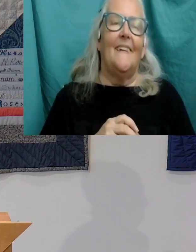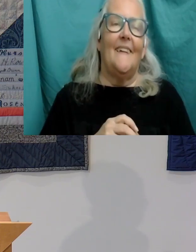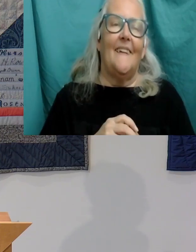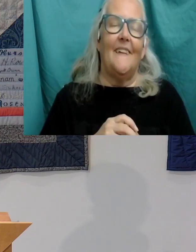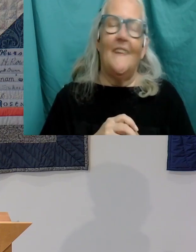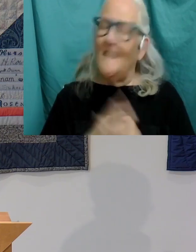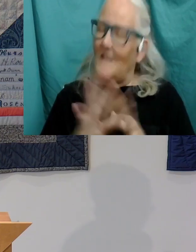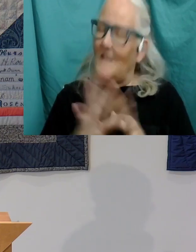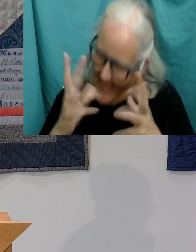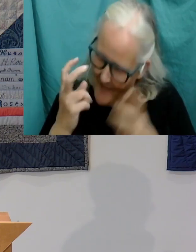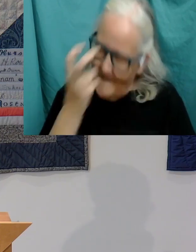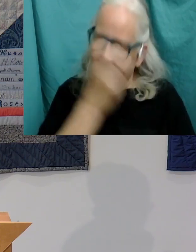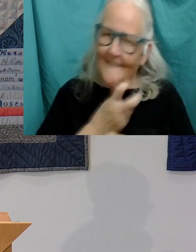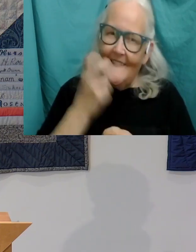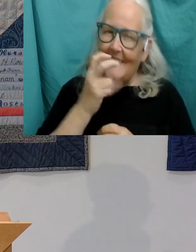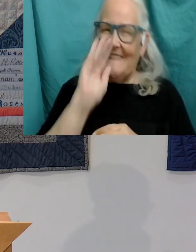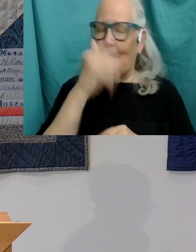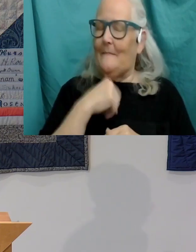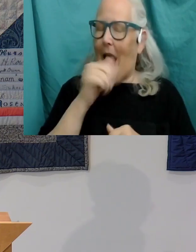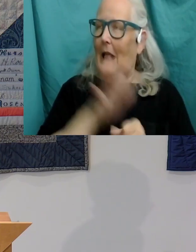I guess I didn't get enough sleep.